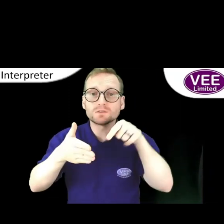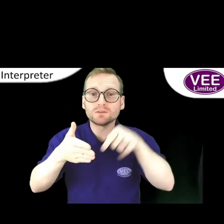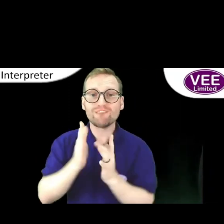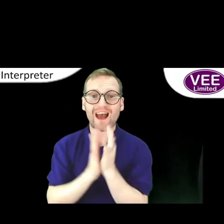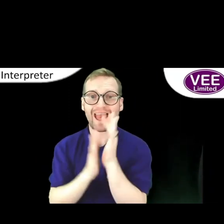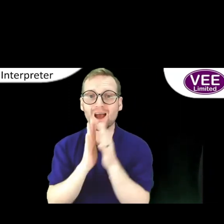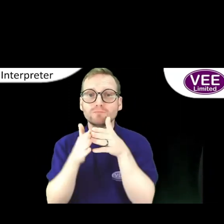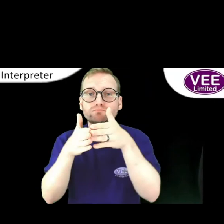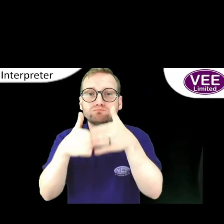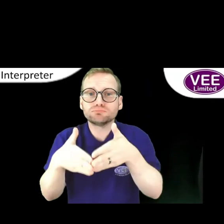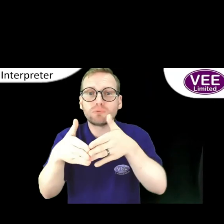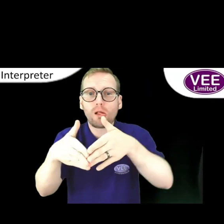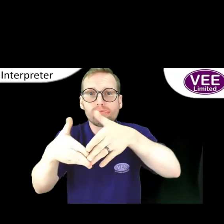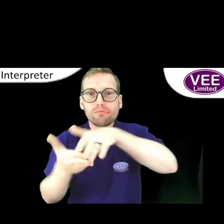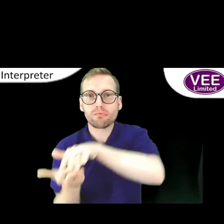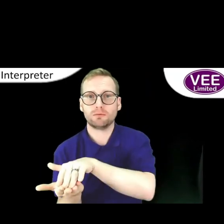capsized, and sank.